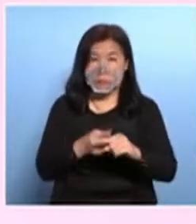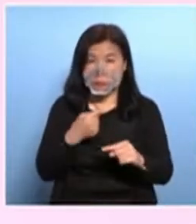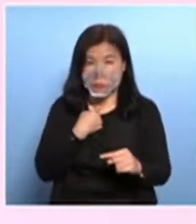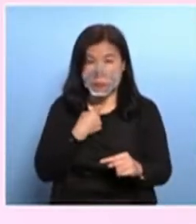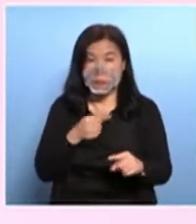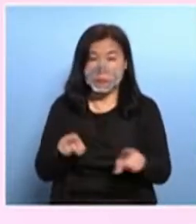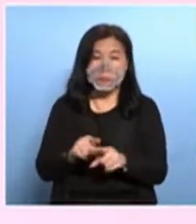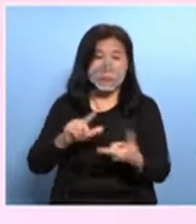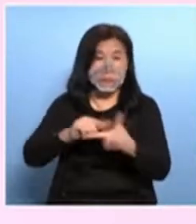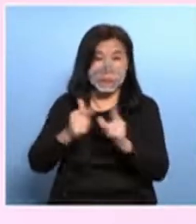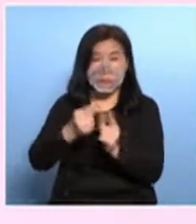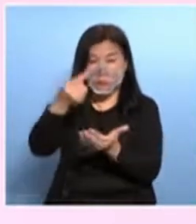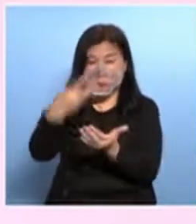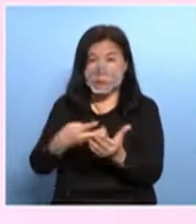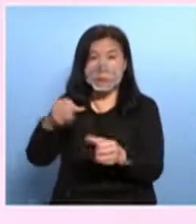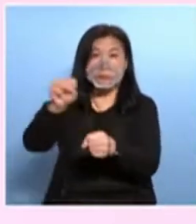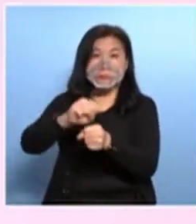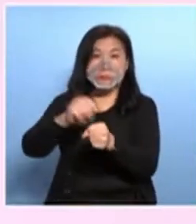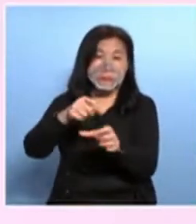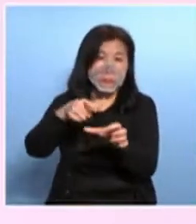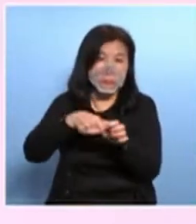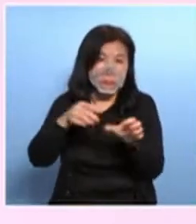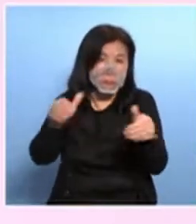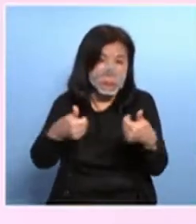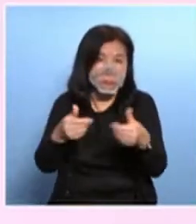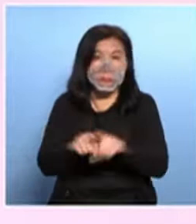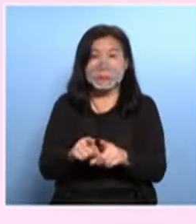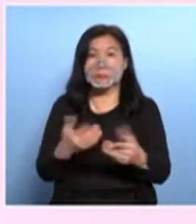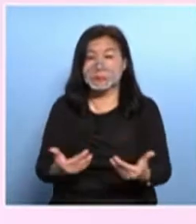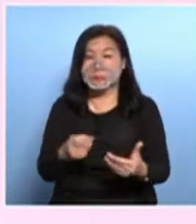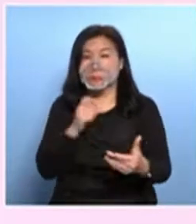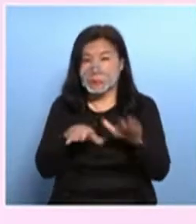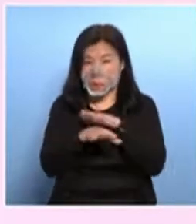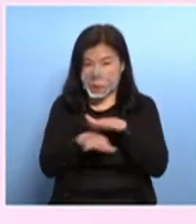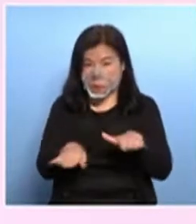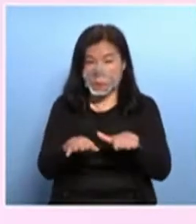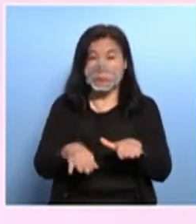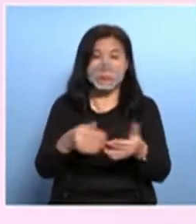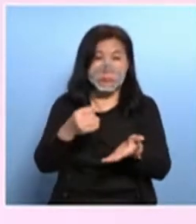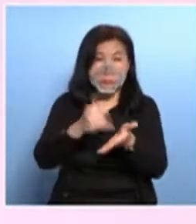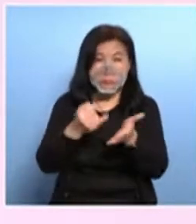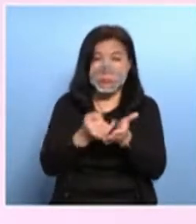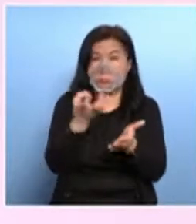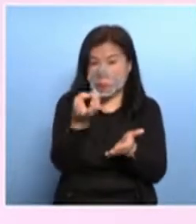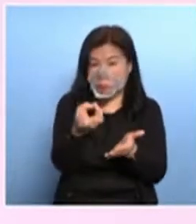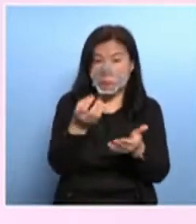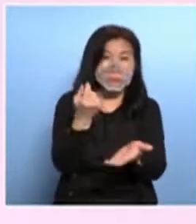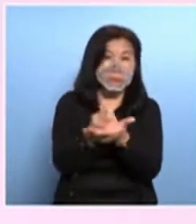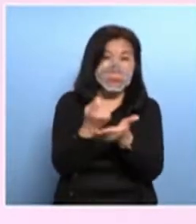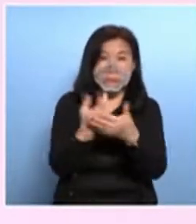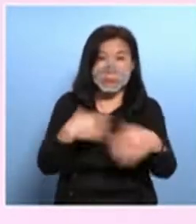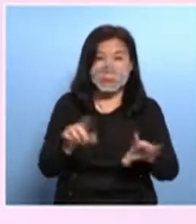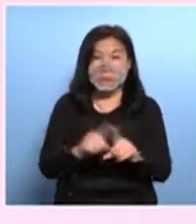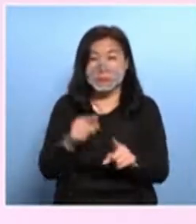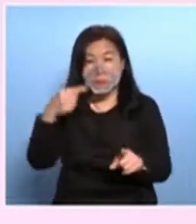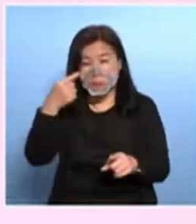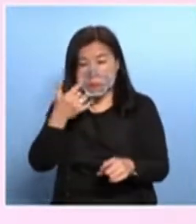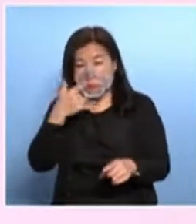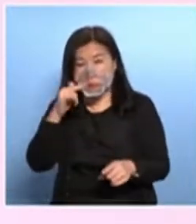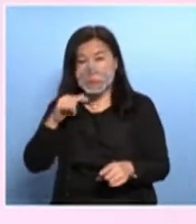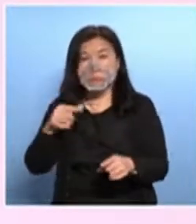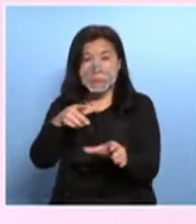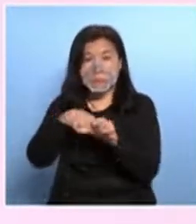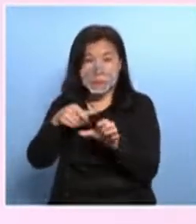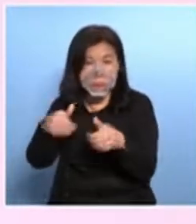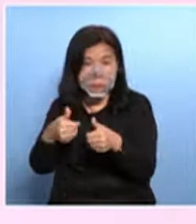we need to implement measures to increase revenue without affecting people's livelihood, so that we can broaden our revenue sources while maintaining our policy